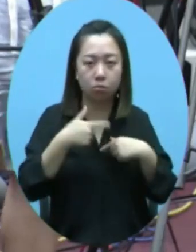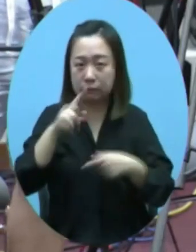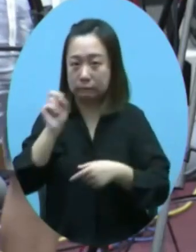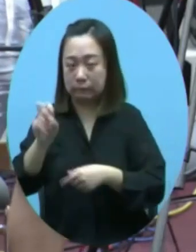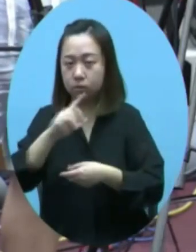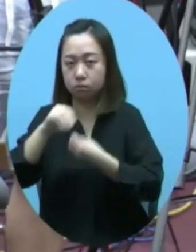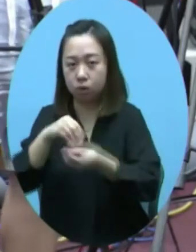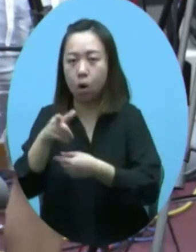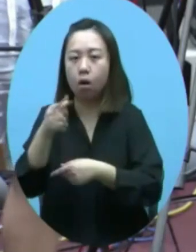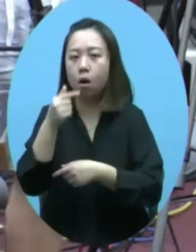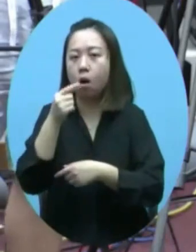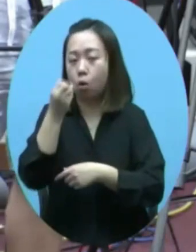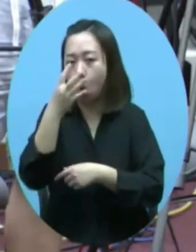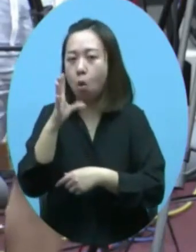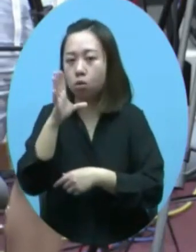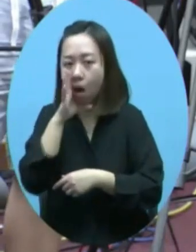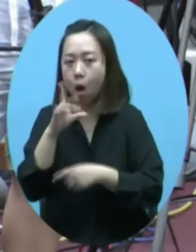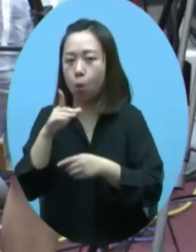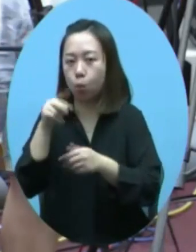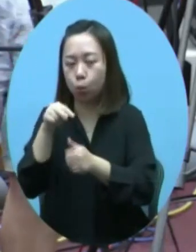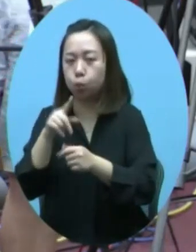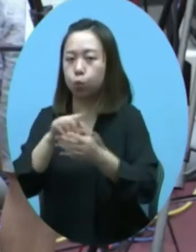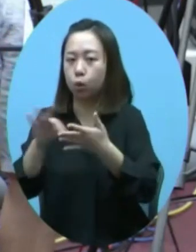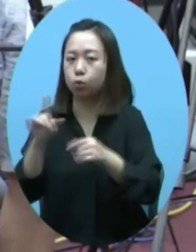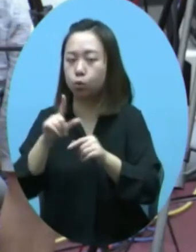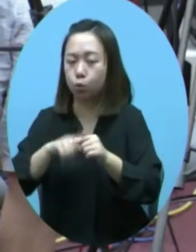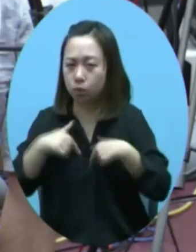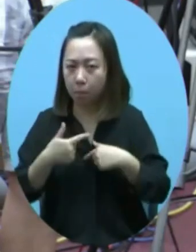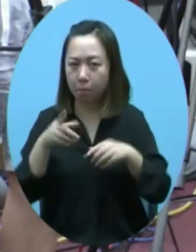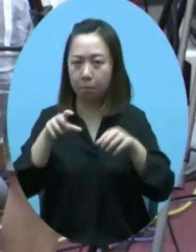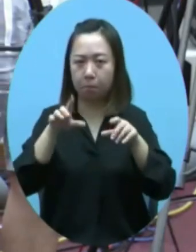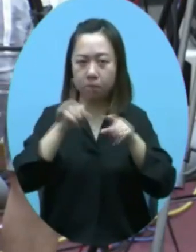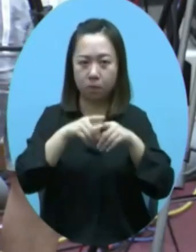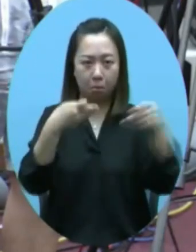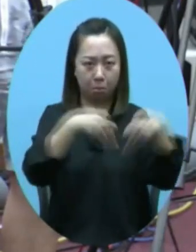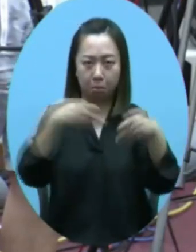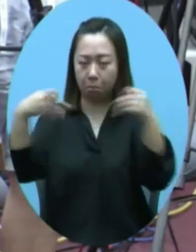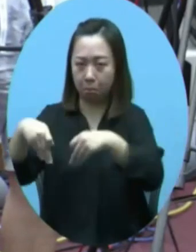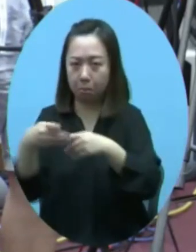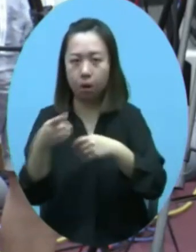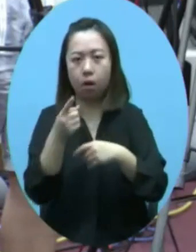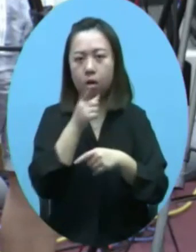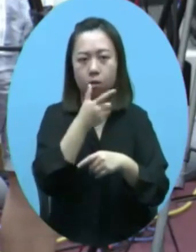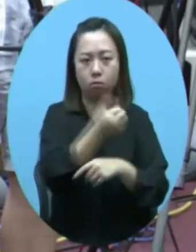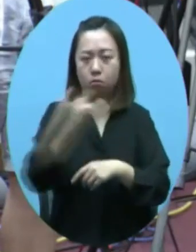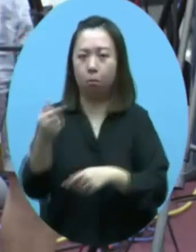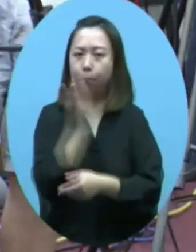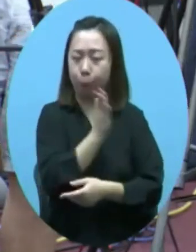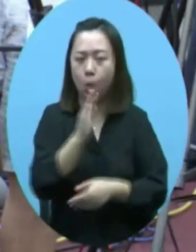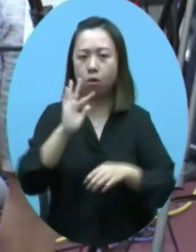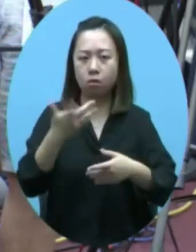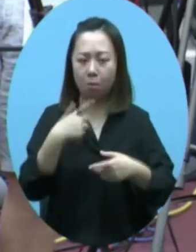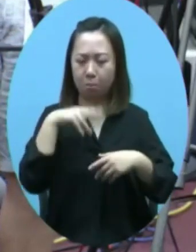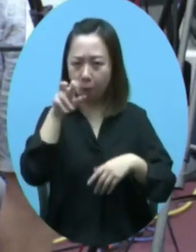Another still operation is called Kwang Tai Care for the Aged Center. Even though they're registered a different company, and